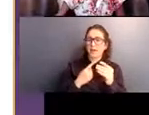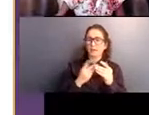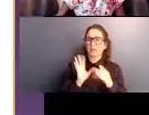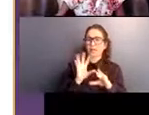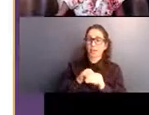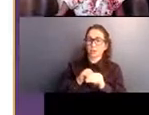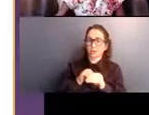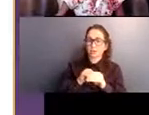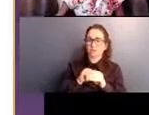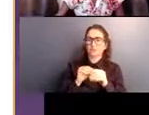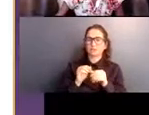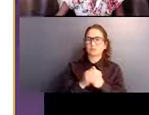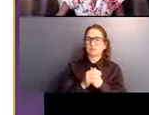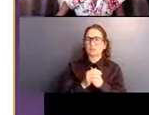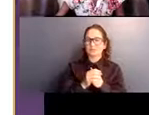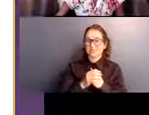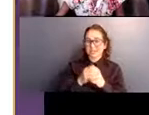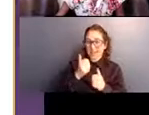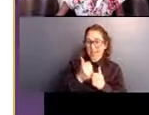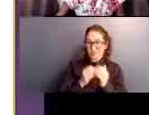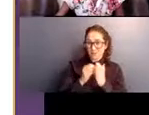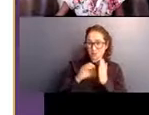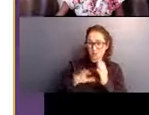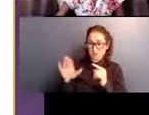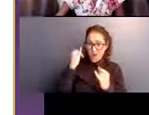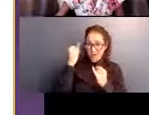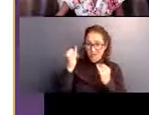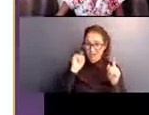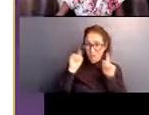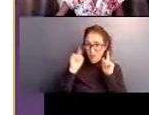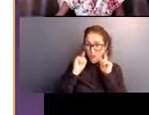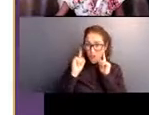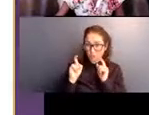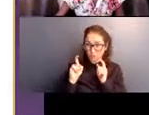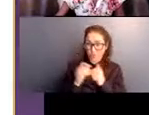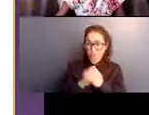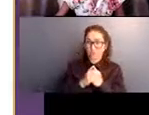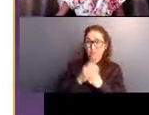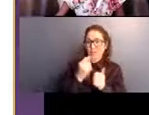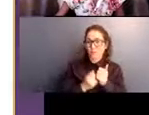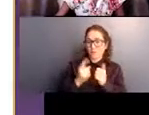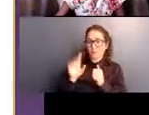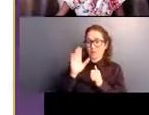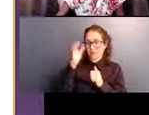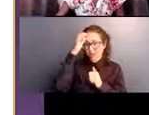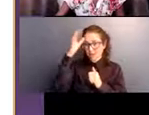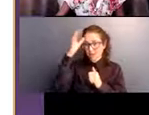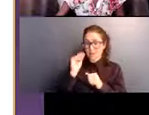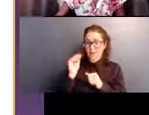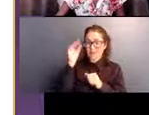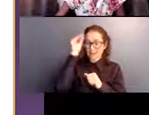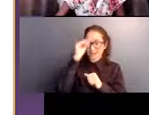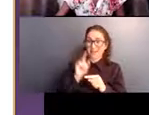inclusion, have every student's ideas been heard? Has everyone's concepts and opinions actually